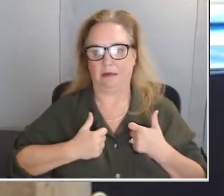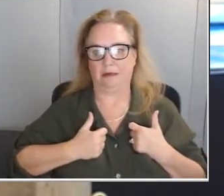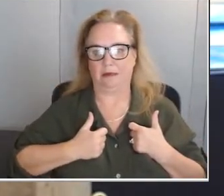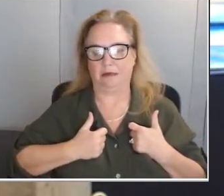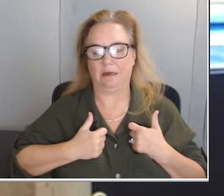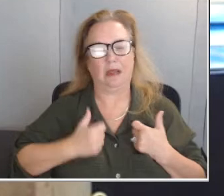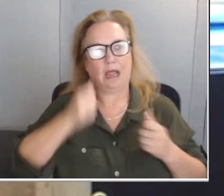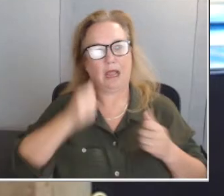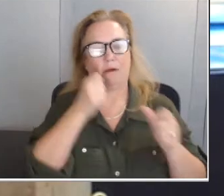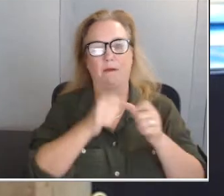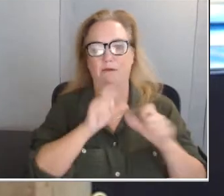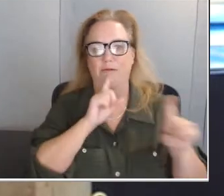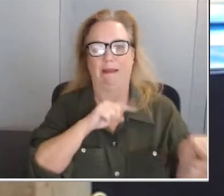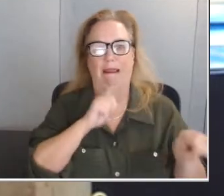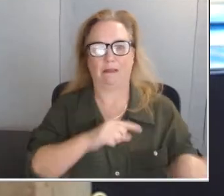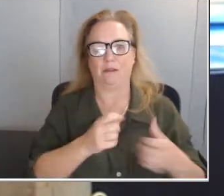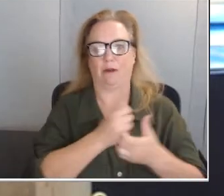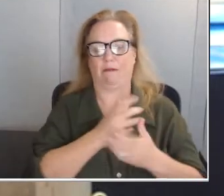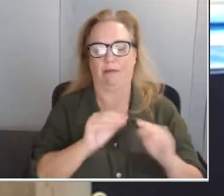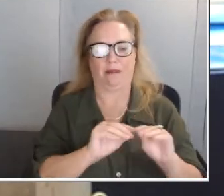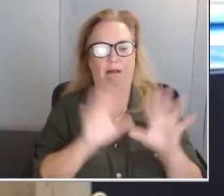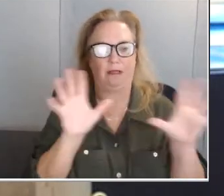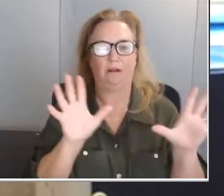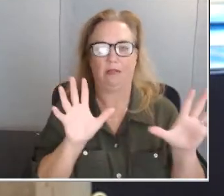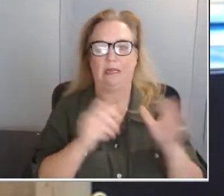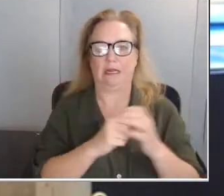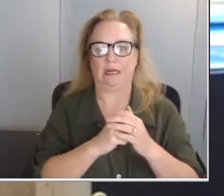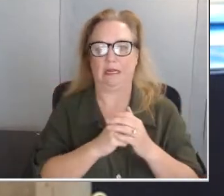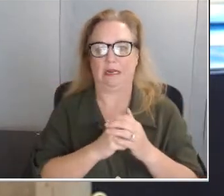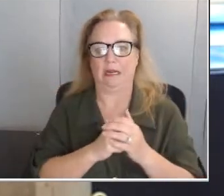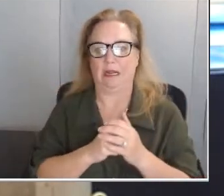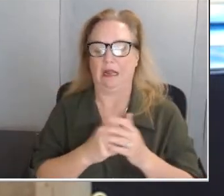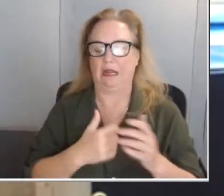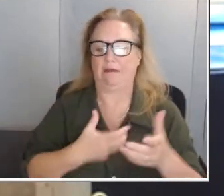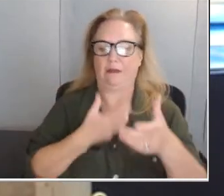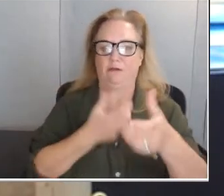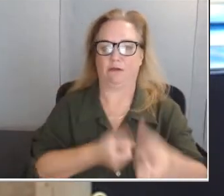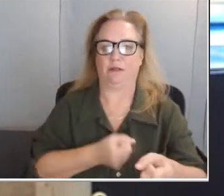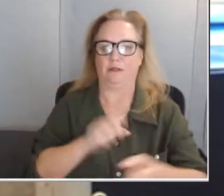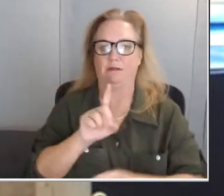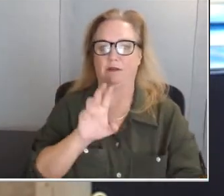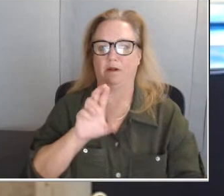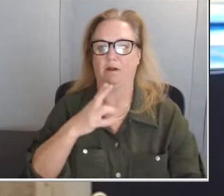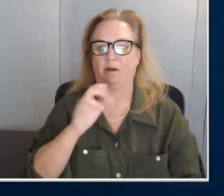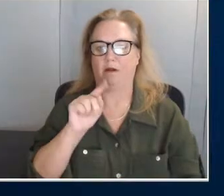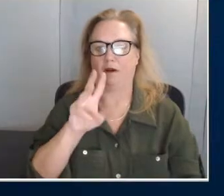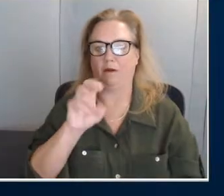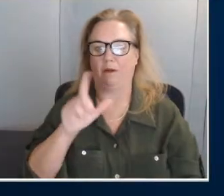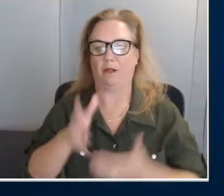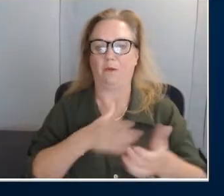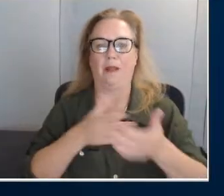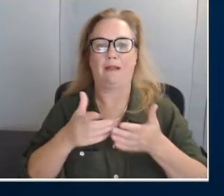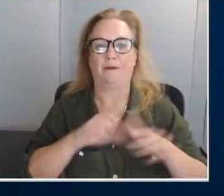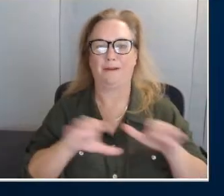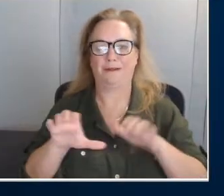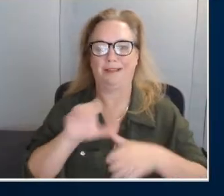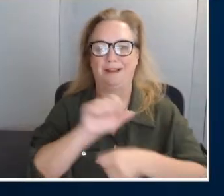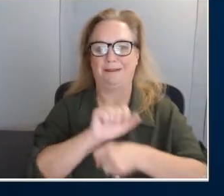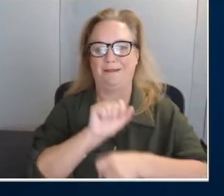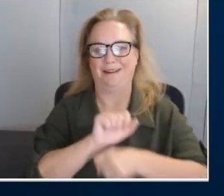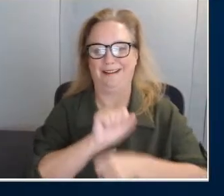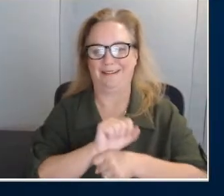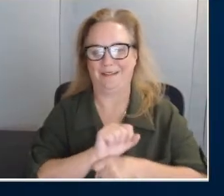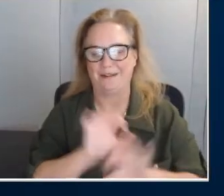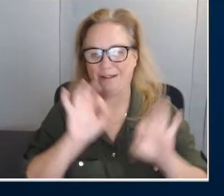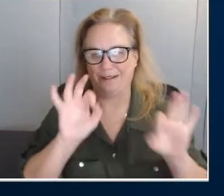I recall she answered everything clearly, and I got that sense of trust from you, Dr. Hartwell. So whatever you did, it worked great. Yeah. Oh,